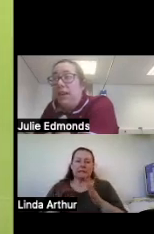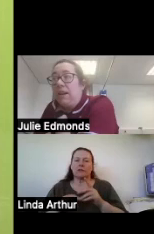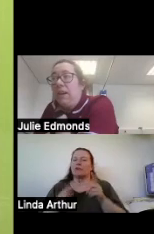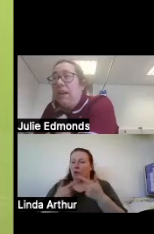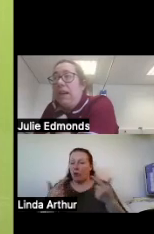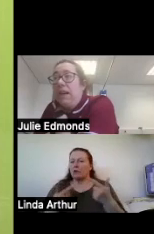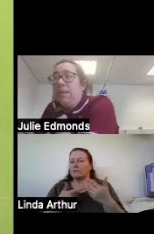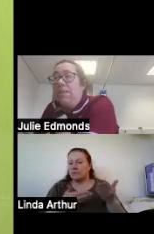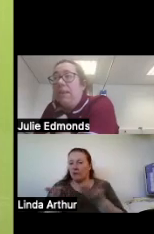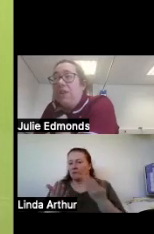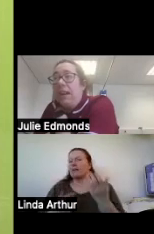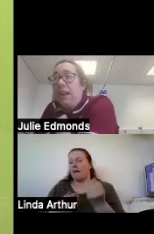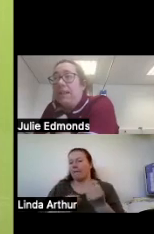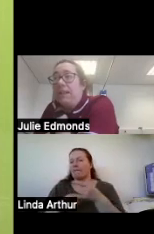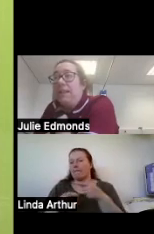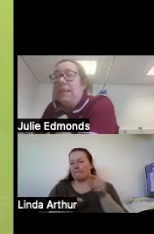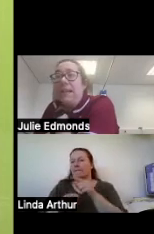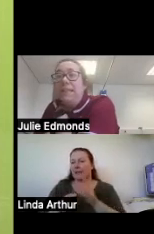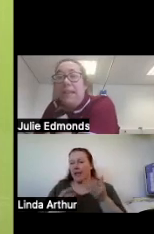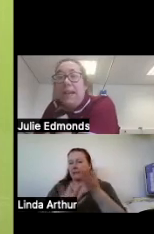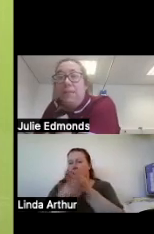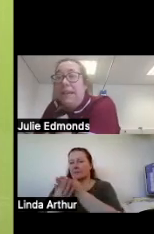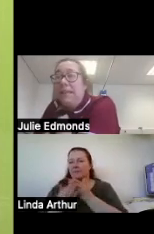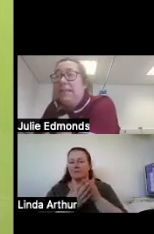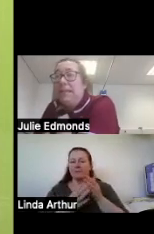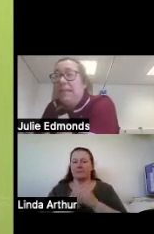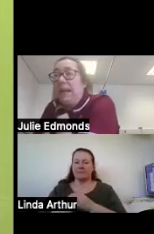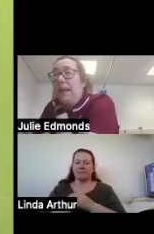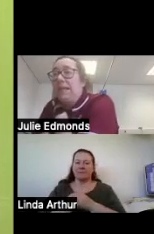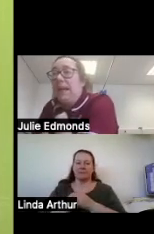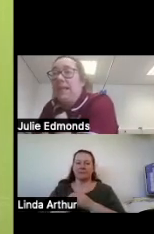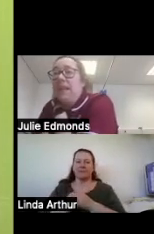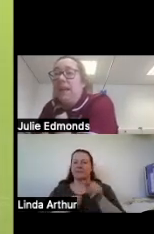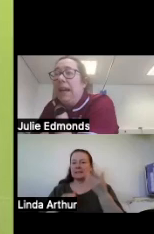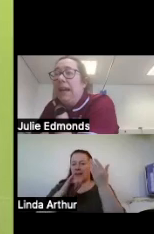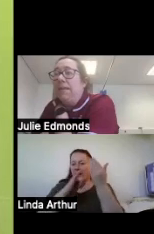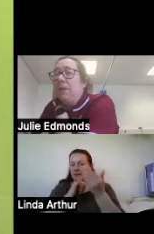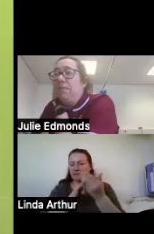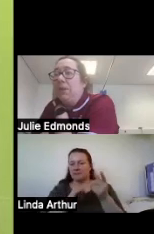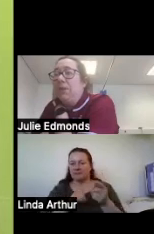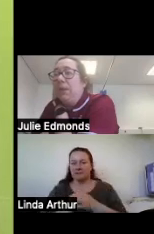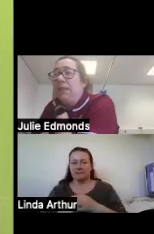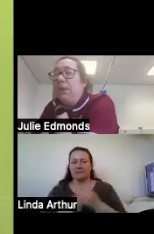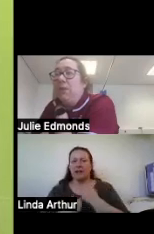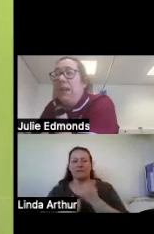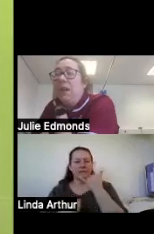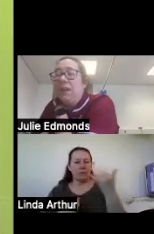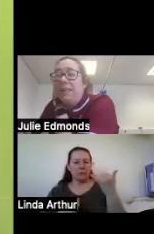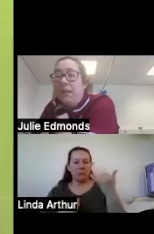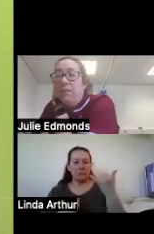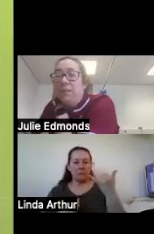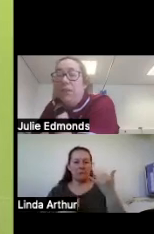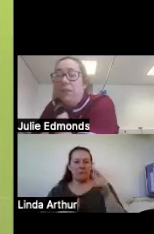out there that you can access. Next slide, please. This is my last slide. I have numbers on it. We